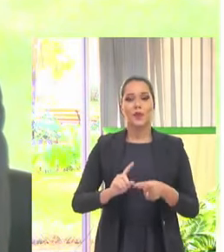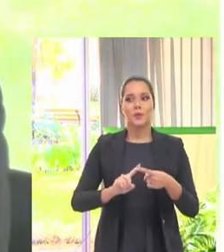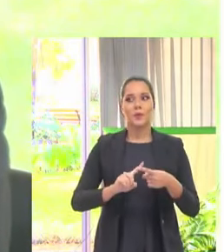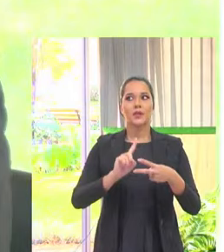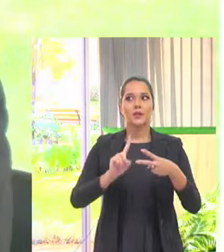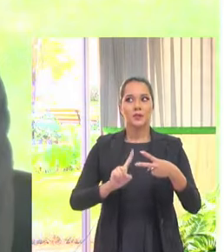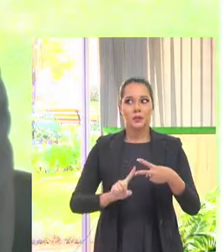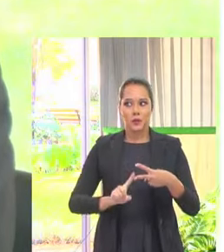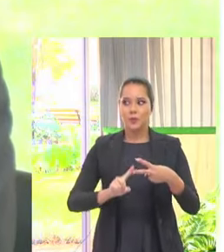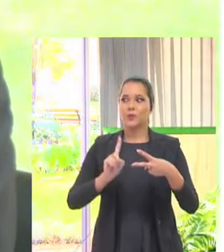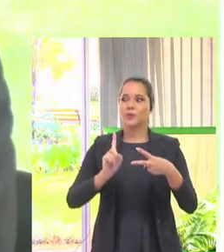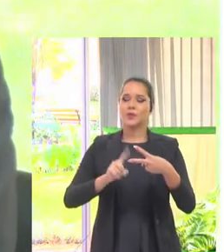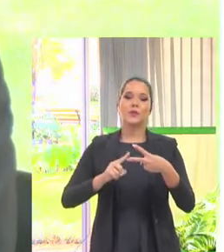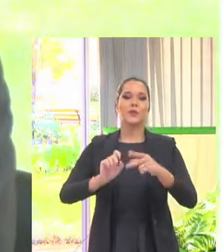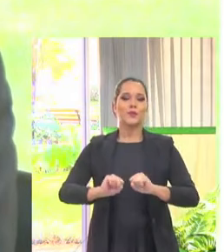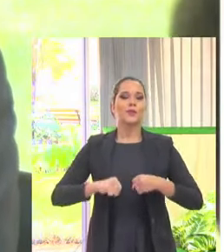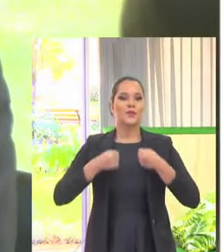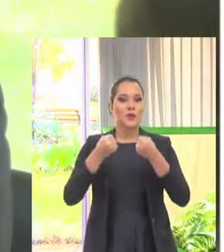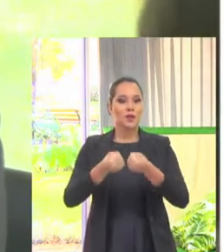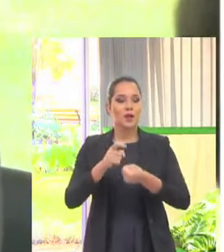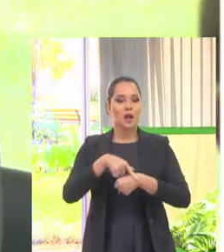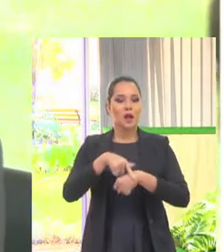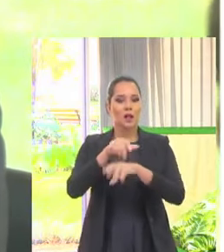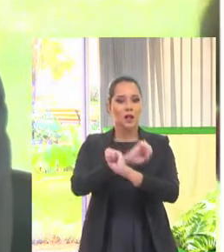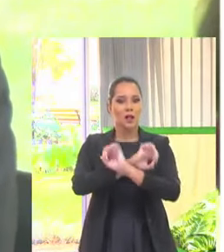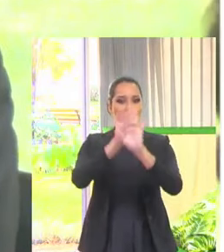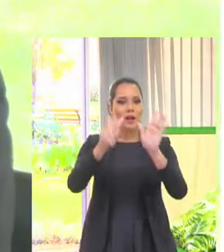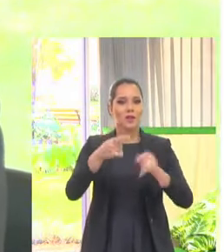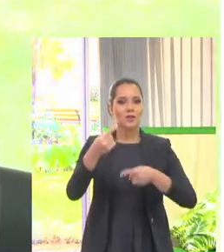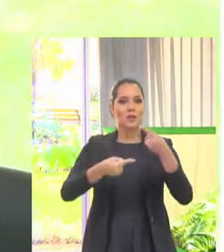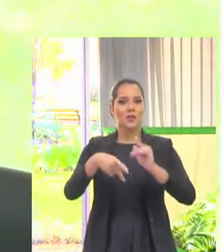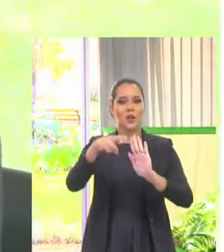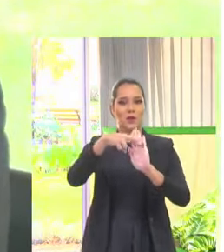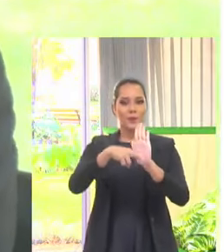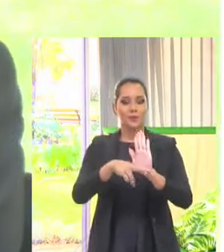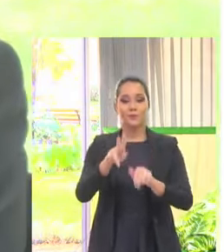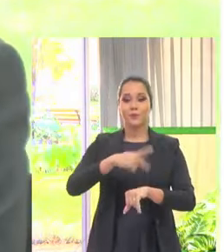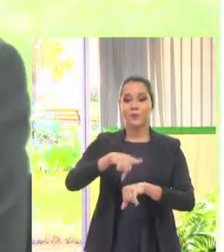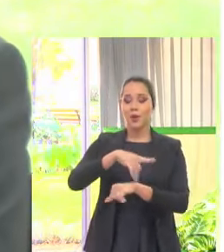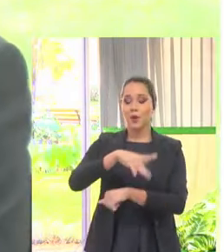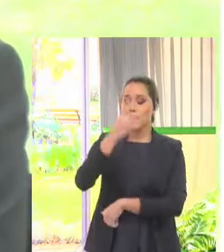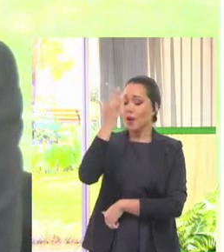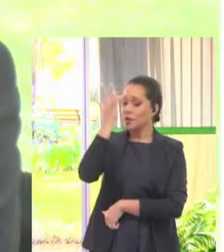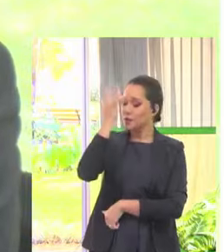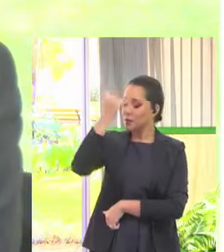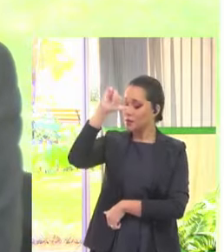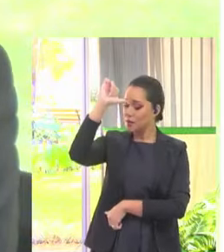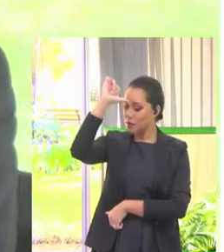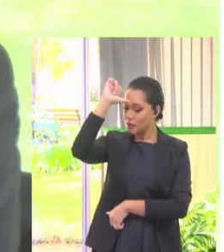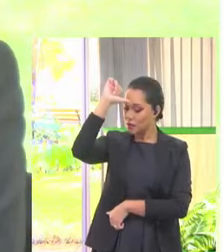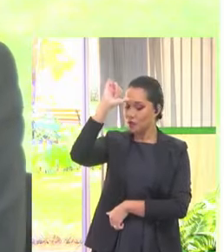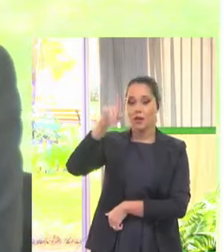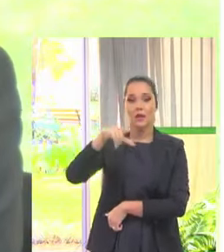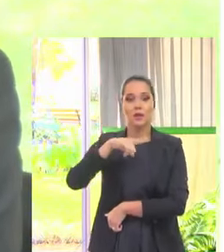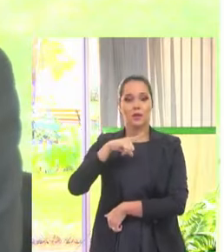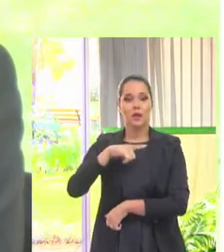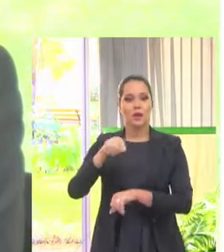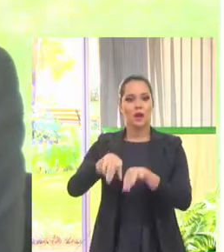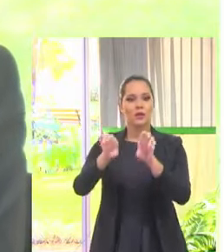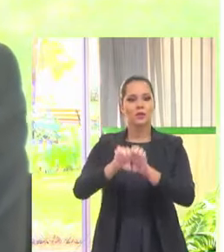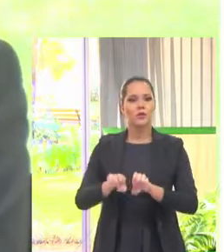and regulation. India has very complex regulatory structure at the national level, state level, local